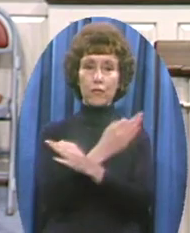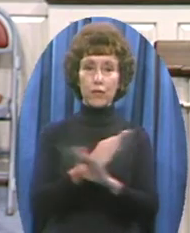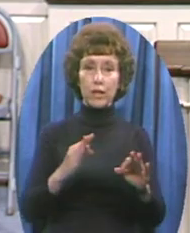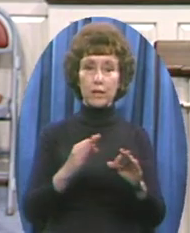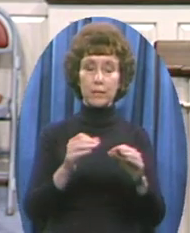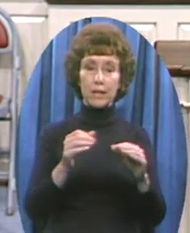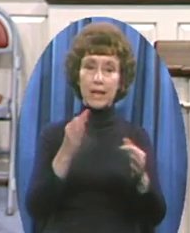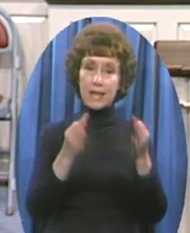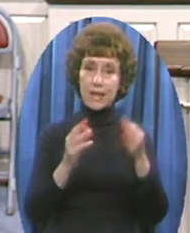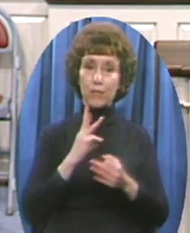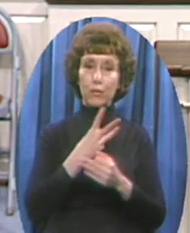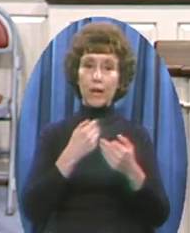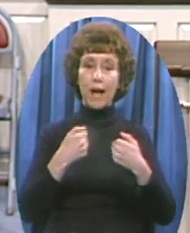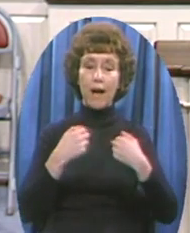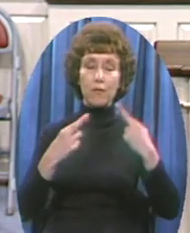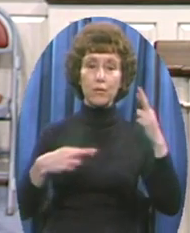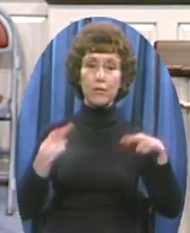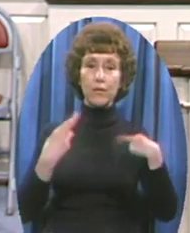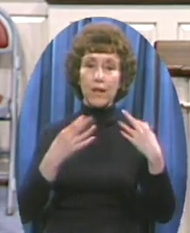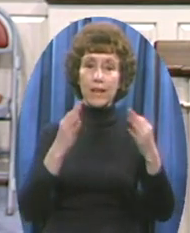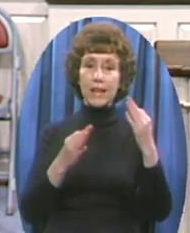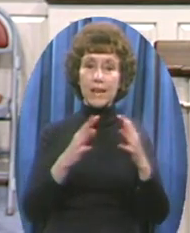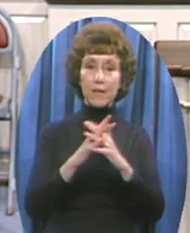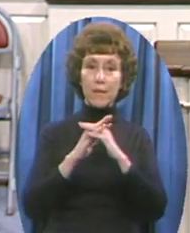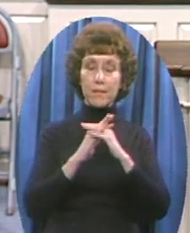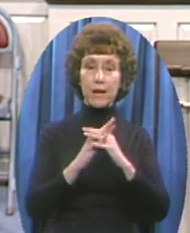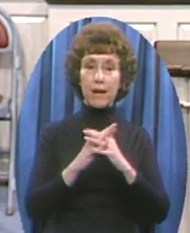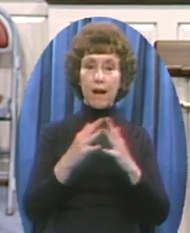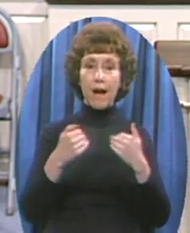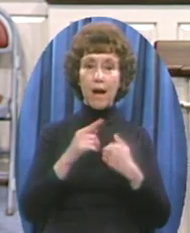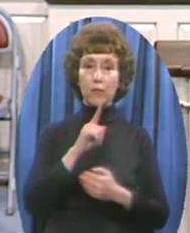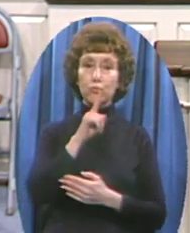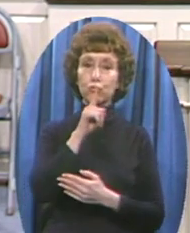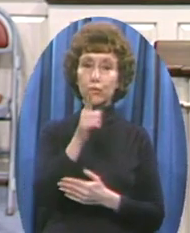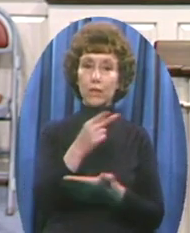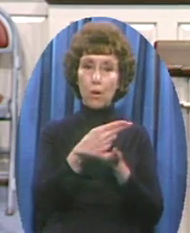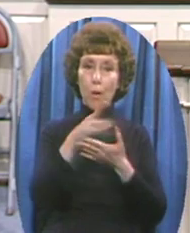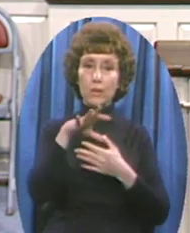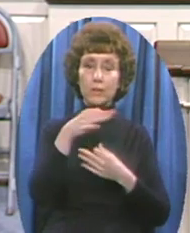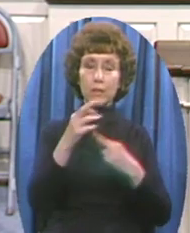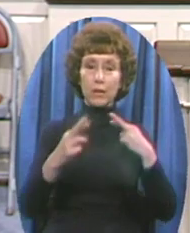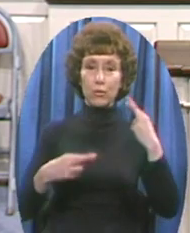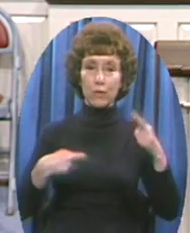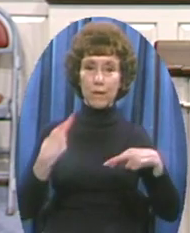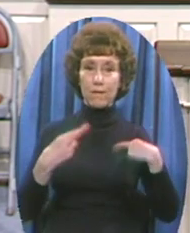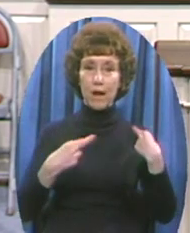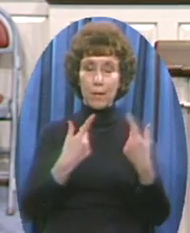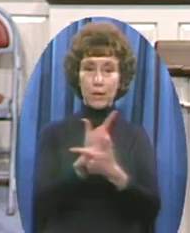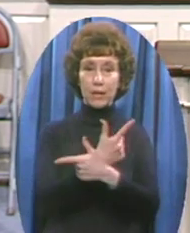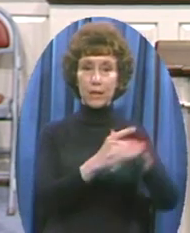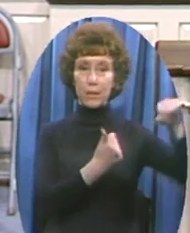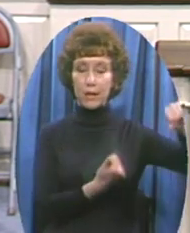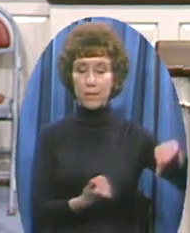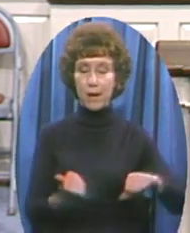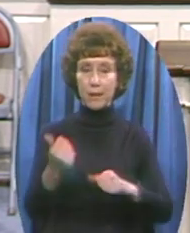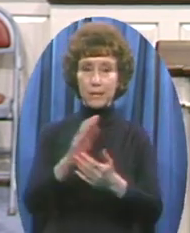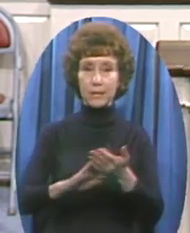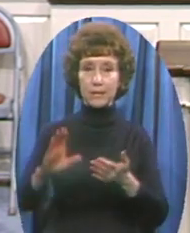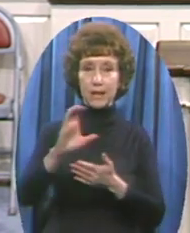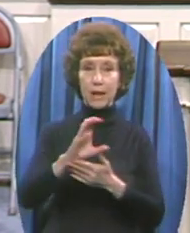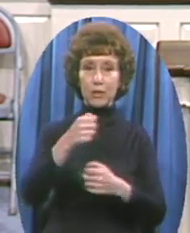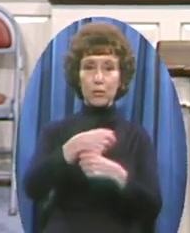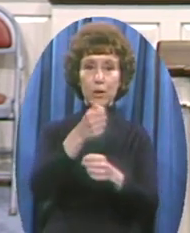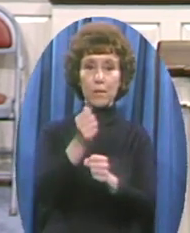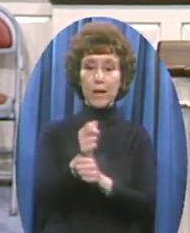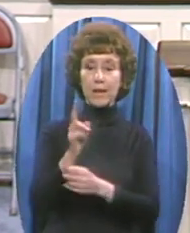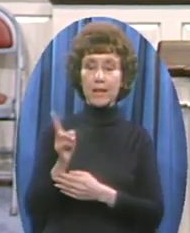America experiences a genuine Holy Ghost revival, Liberty Baptist College will make